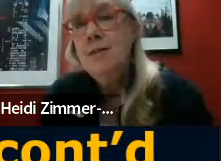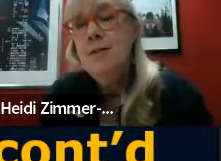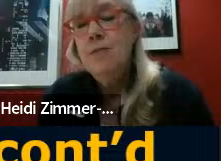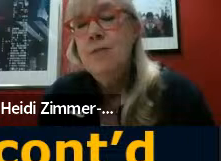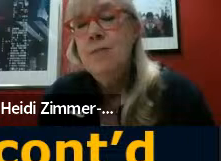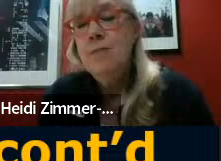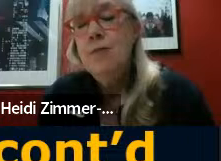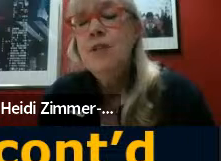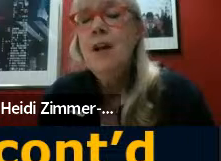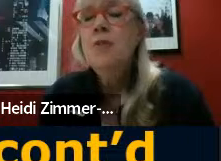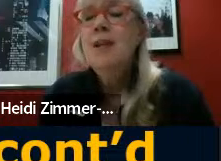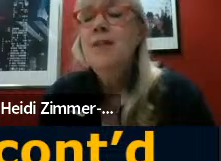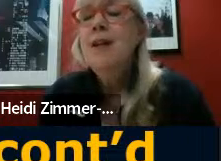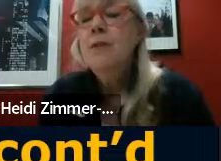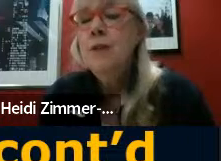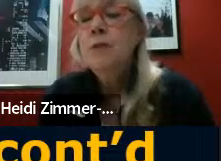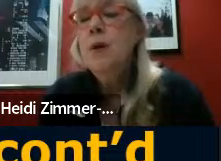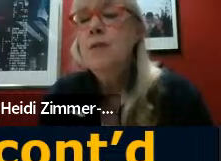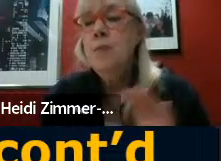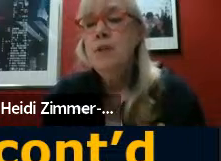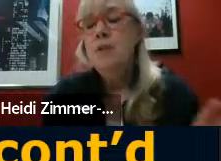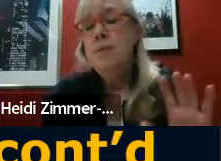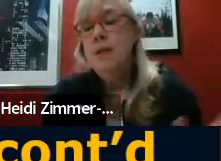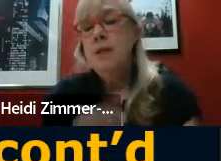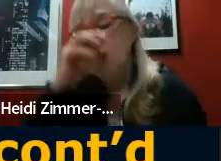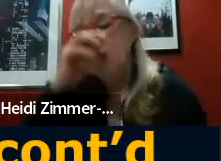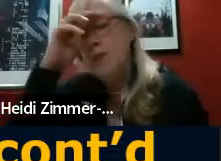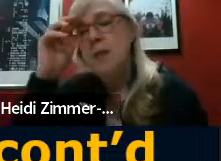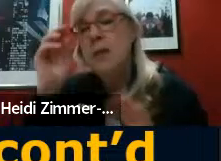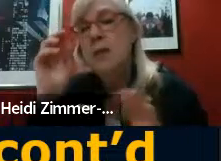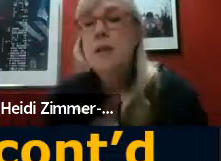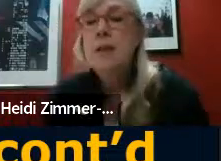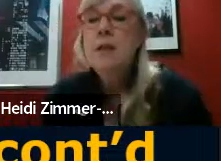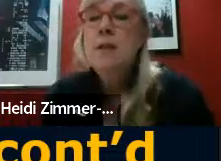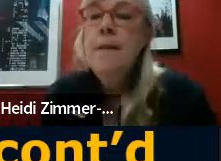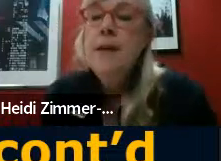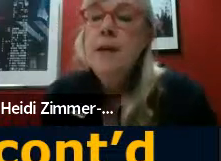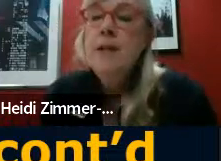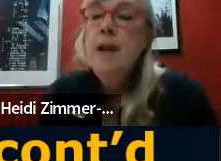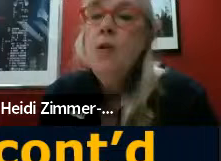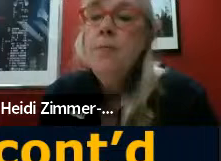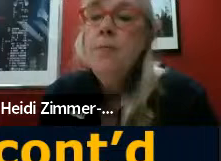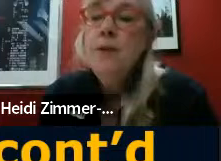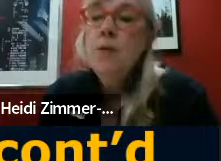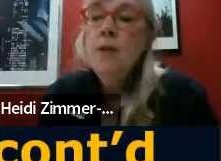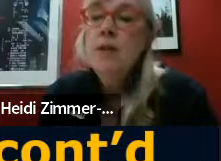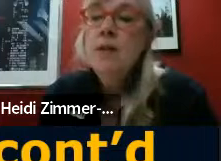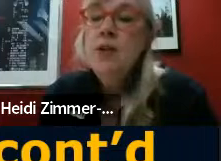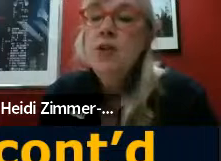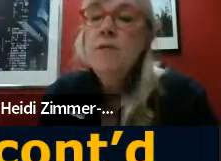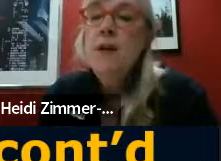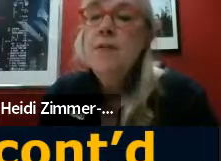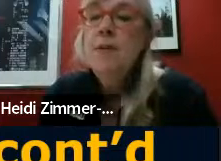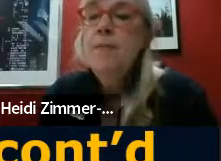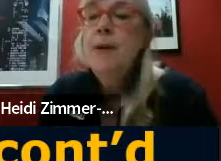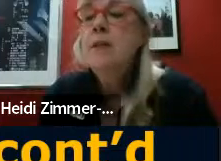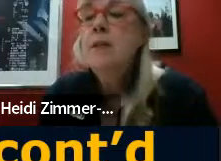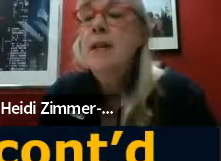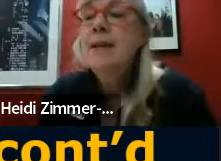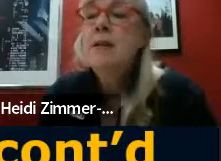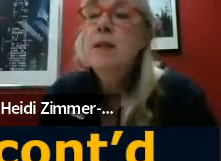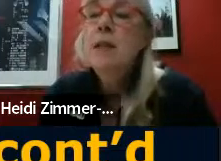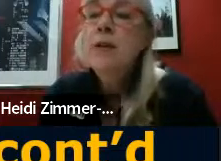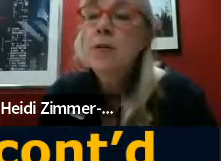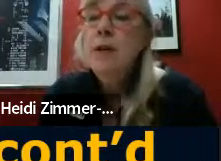retiring at the end of this month, but my term has been extended to help the organization find the